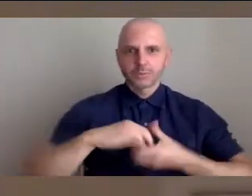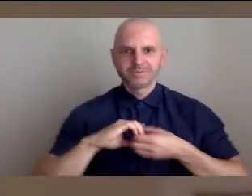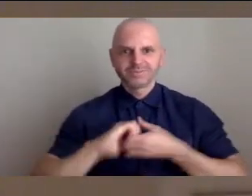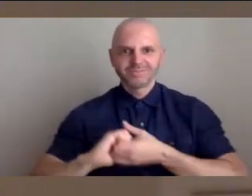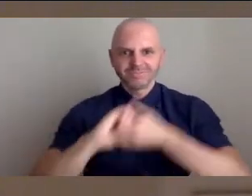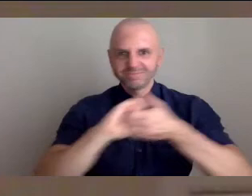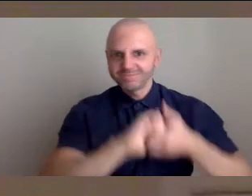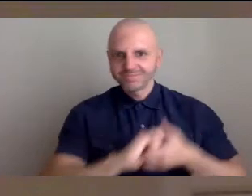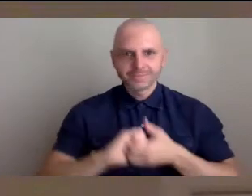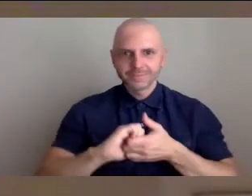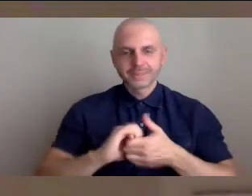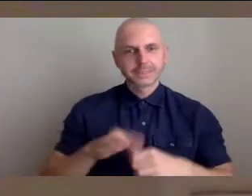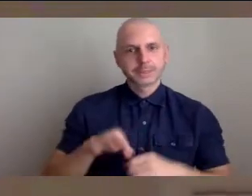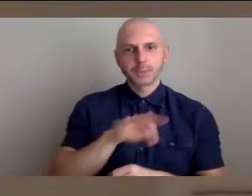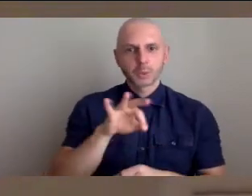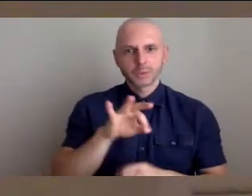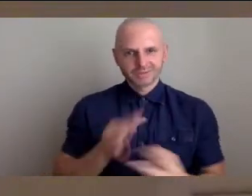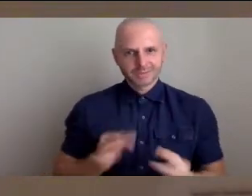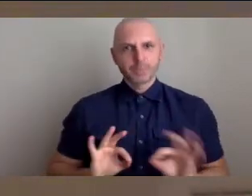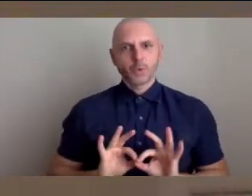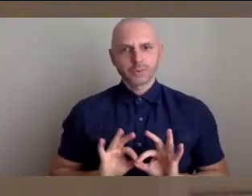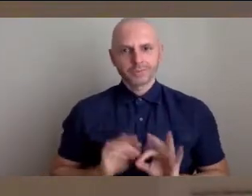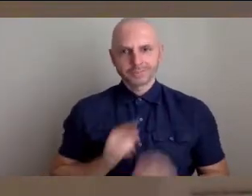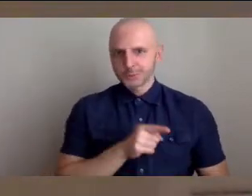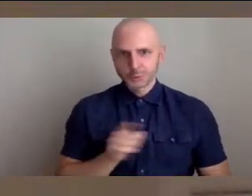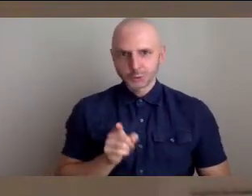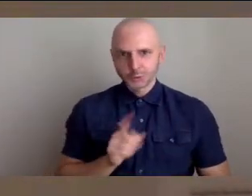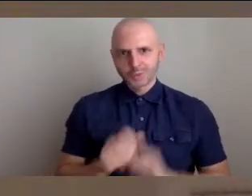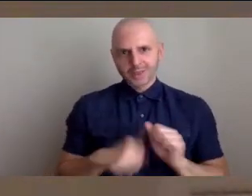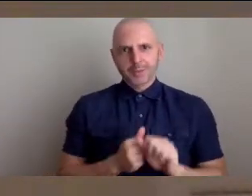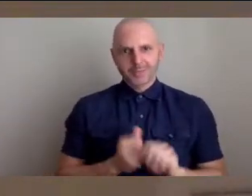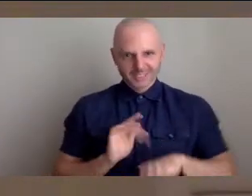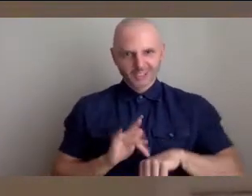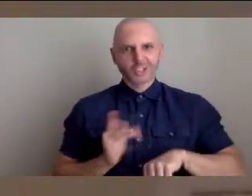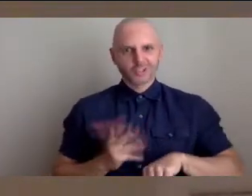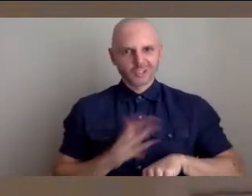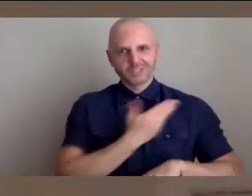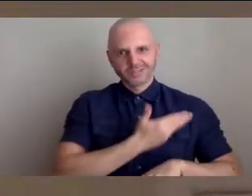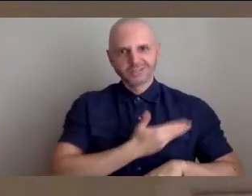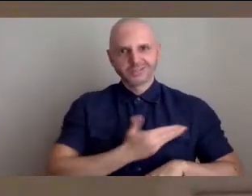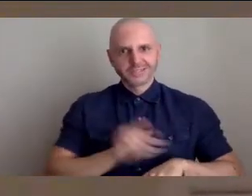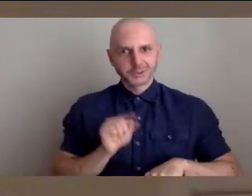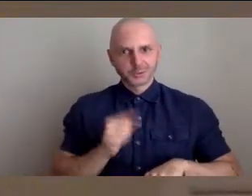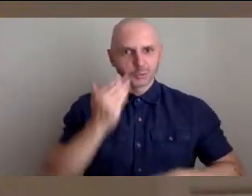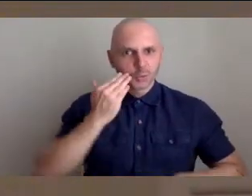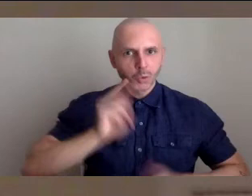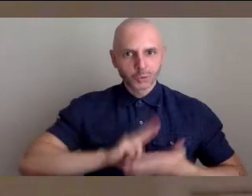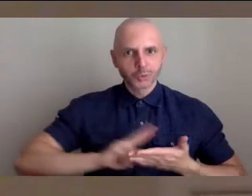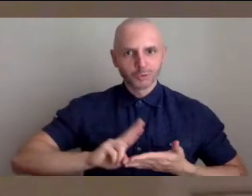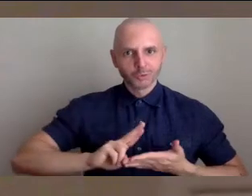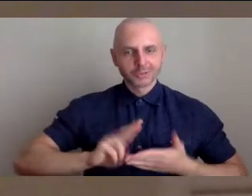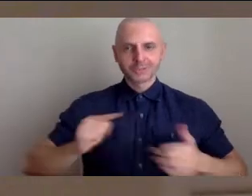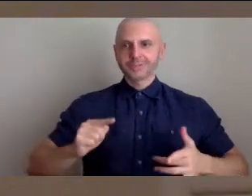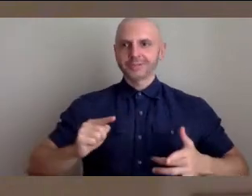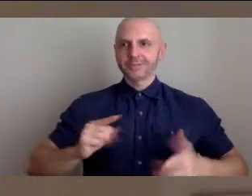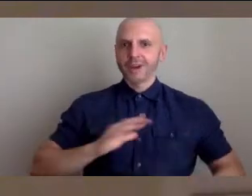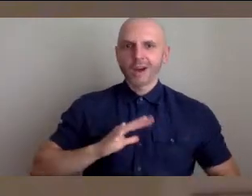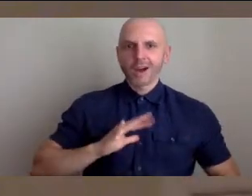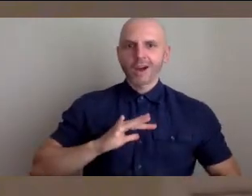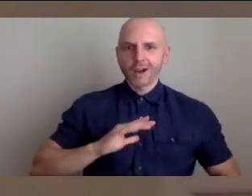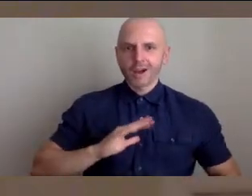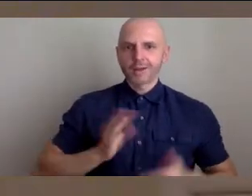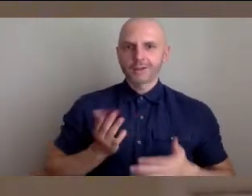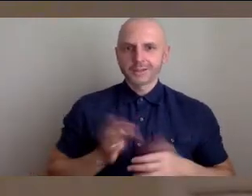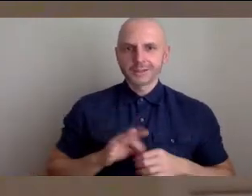Queen's Law. It, of course, like everything, won't quite be the same, and it may be like this